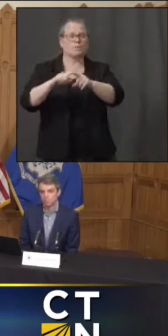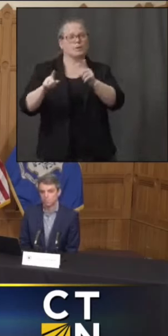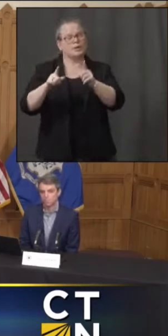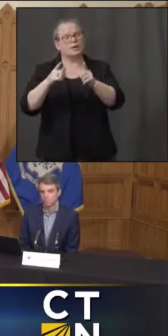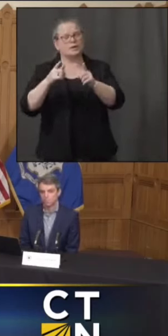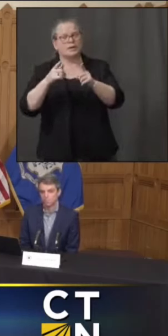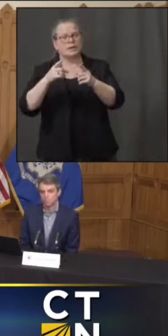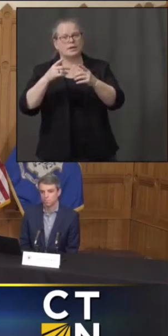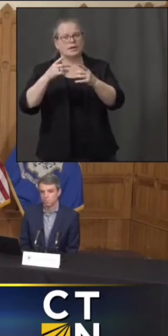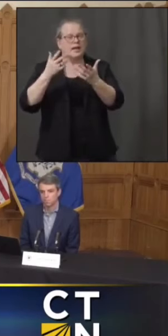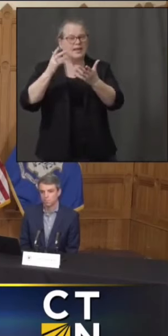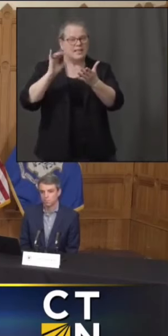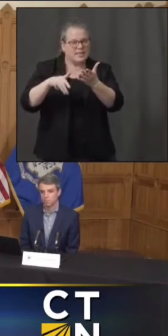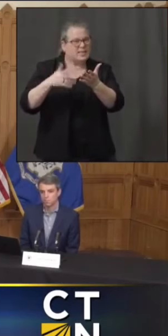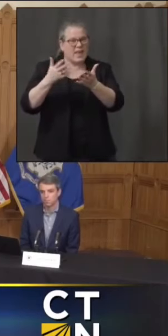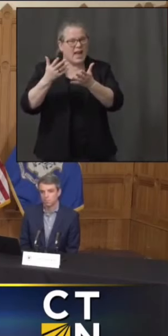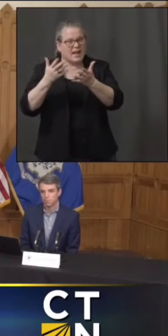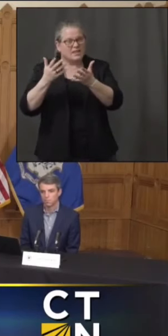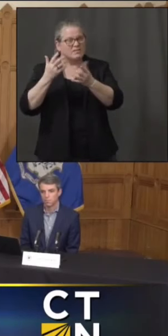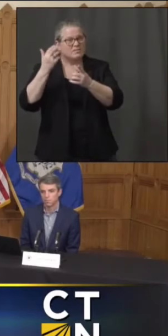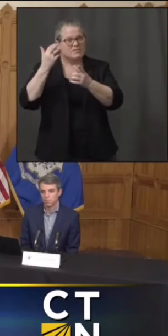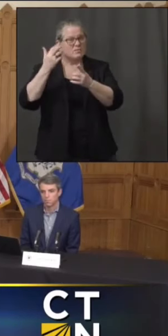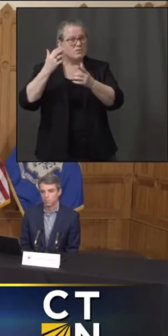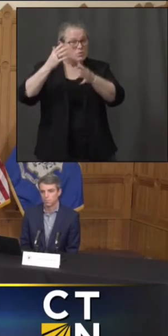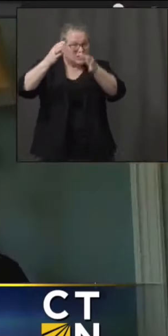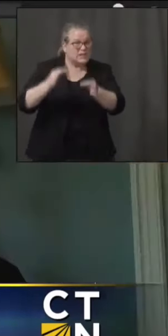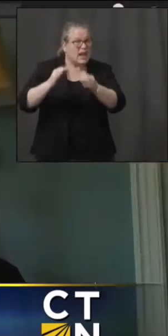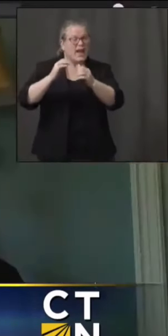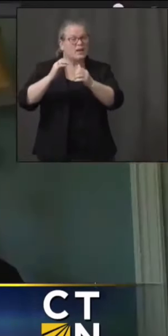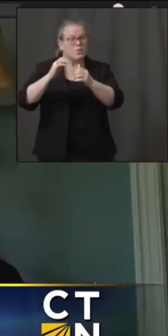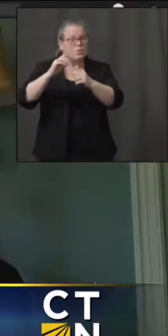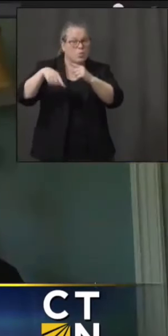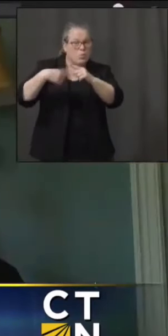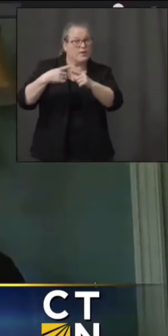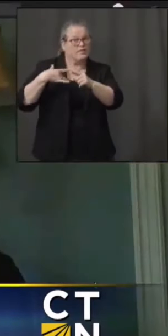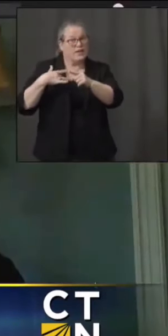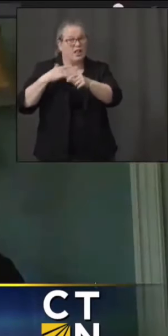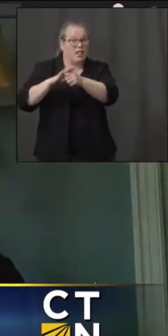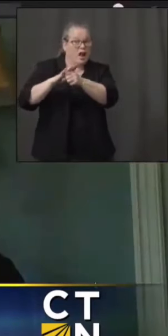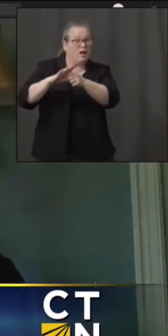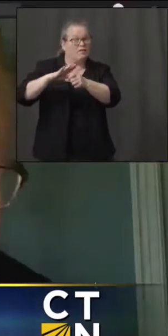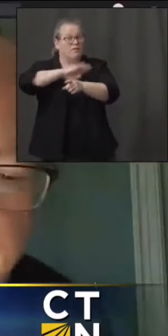If I understand your question correct, there's